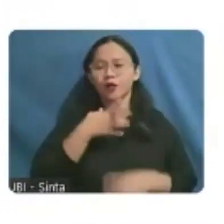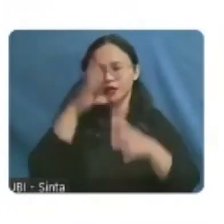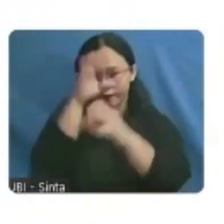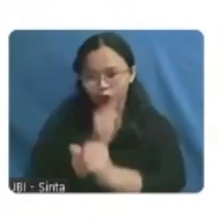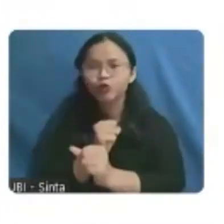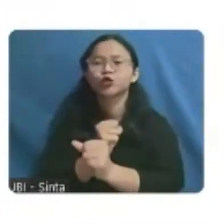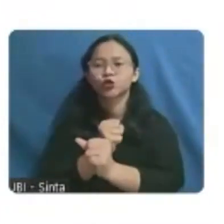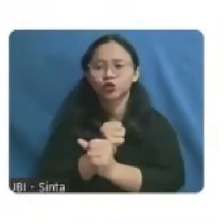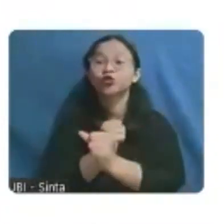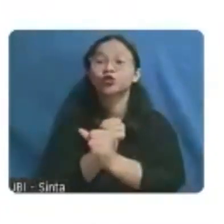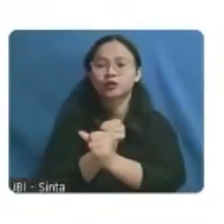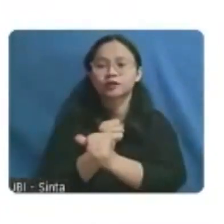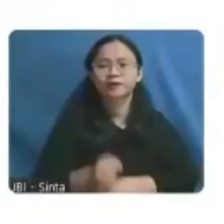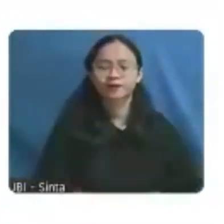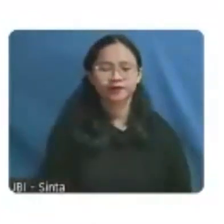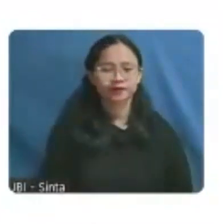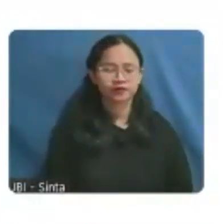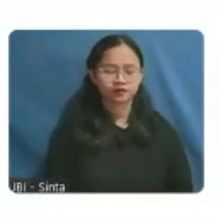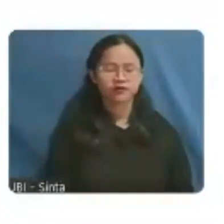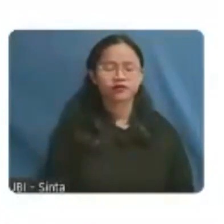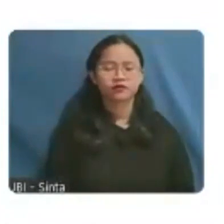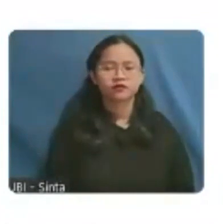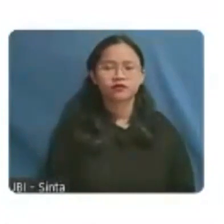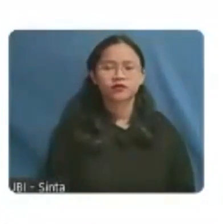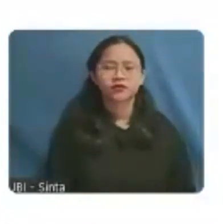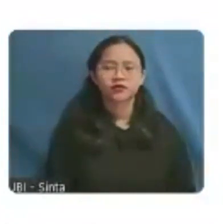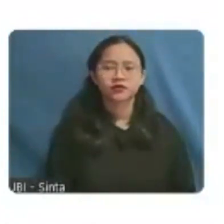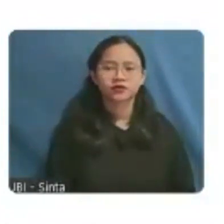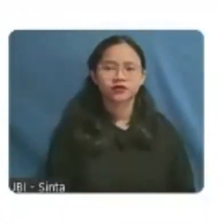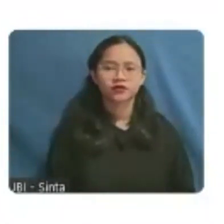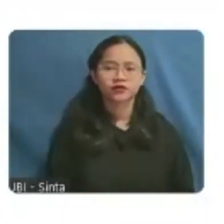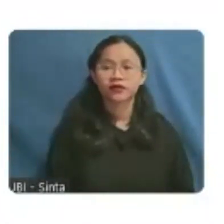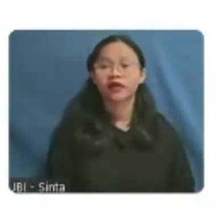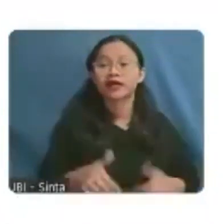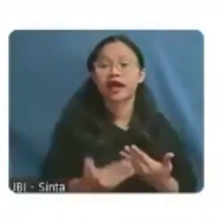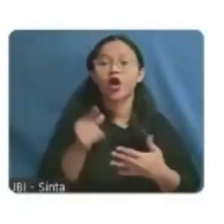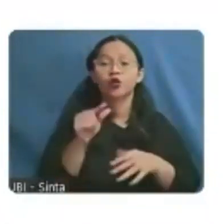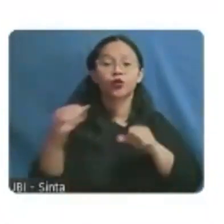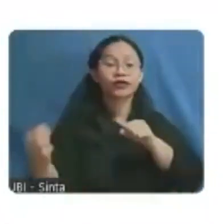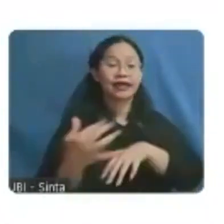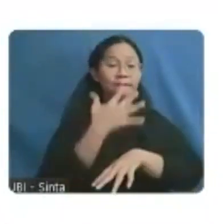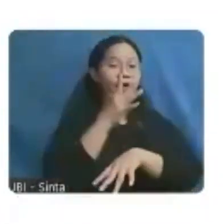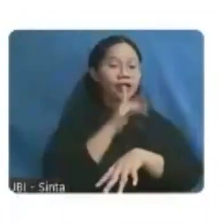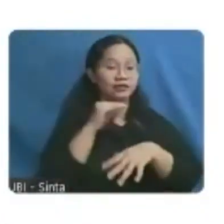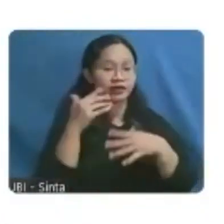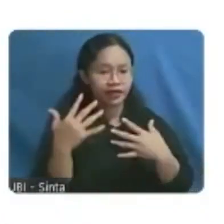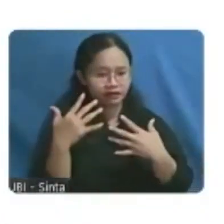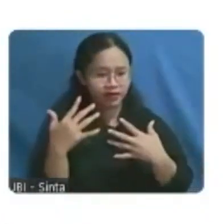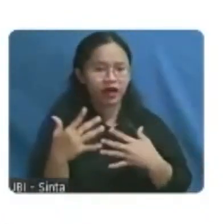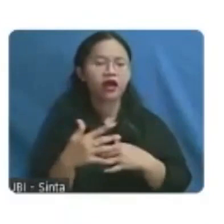whereas the impact of air pollution is sort of modified or changed by socioeconomic